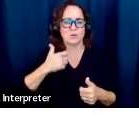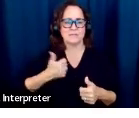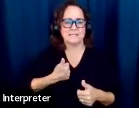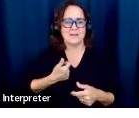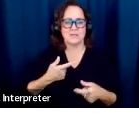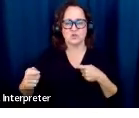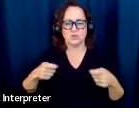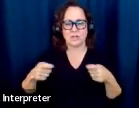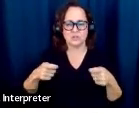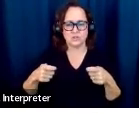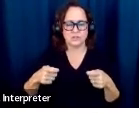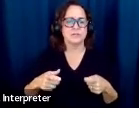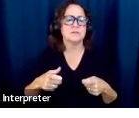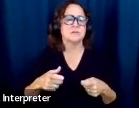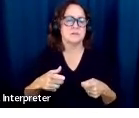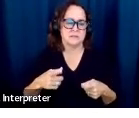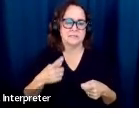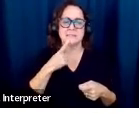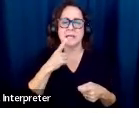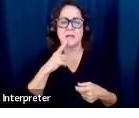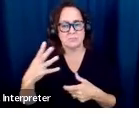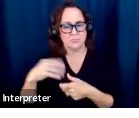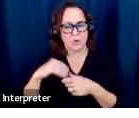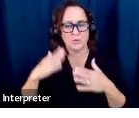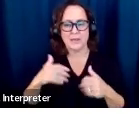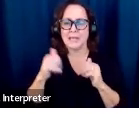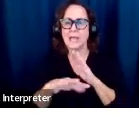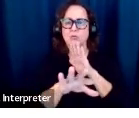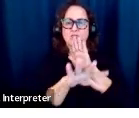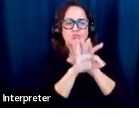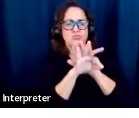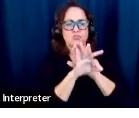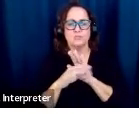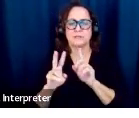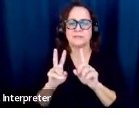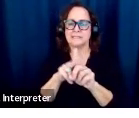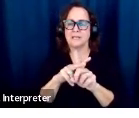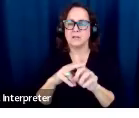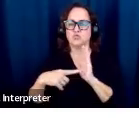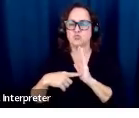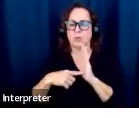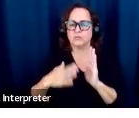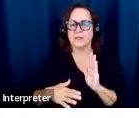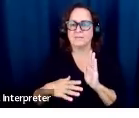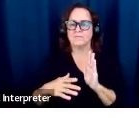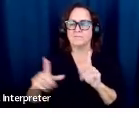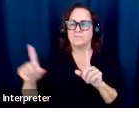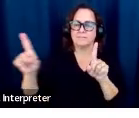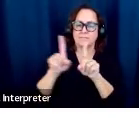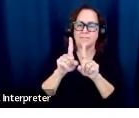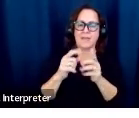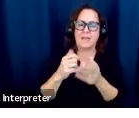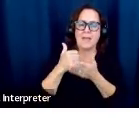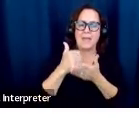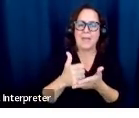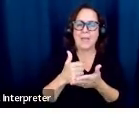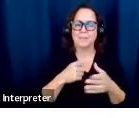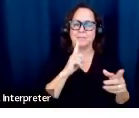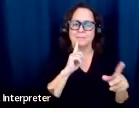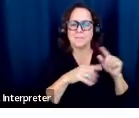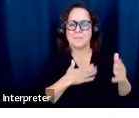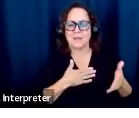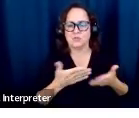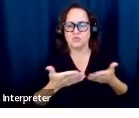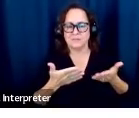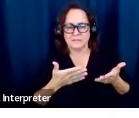waiver. And we discussed that the participant can choose a designated representative to help them direct their services. During the Q&A